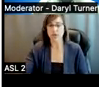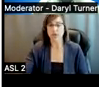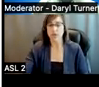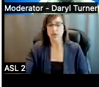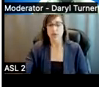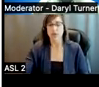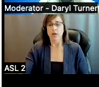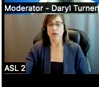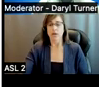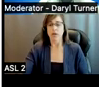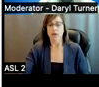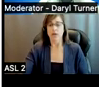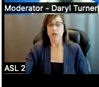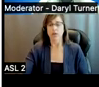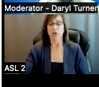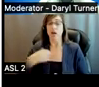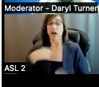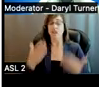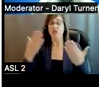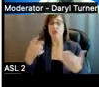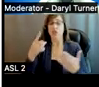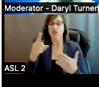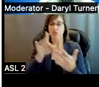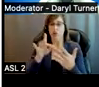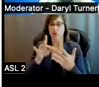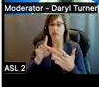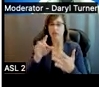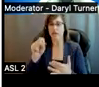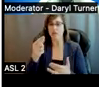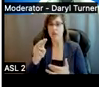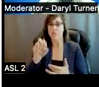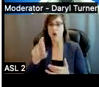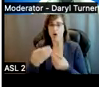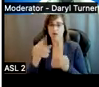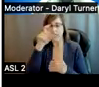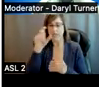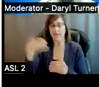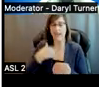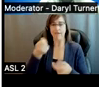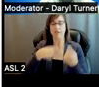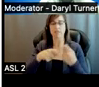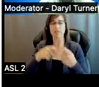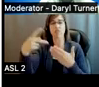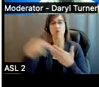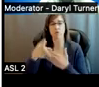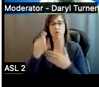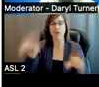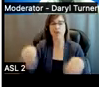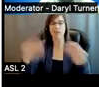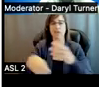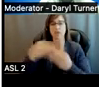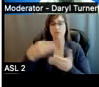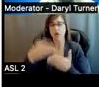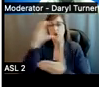with the SGMRO office, because they do have administrative supplements program where they will give you additional money to look